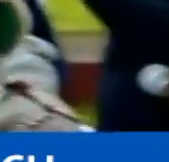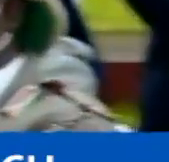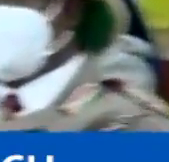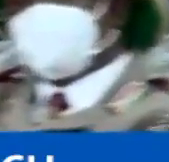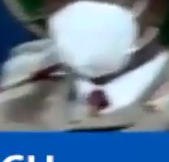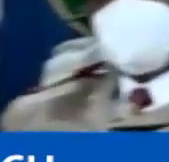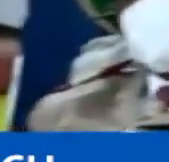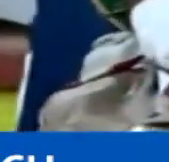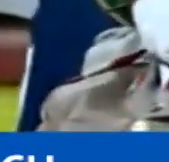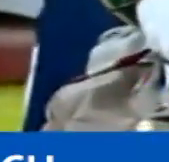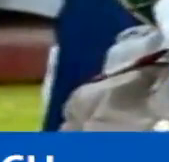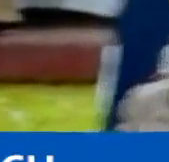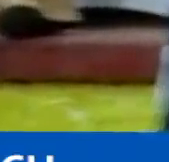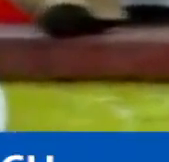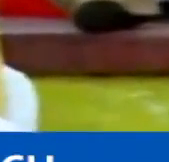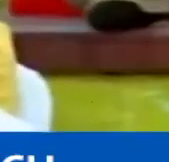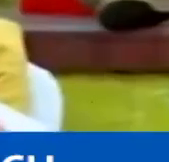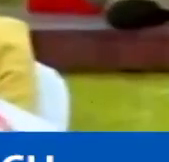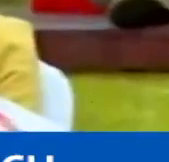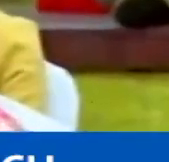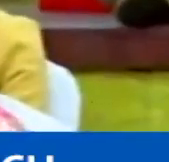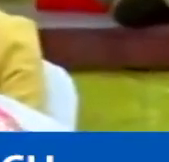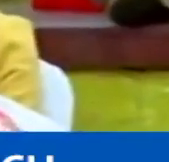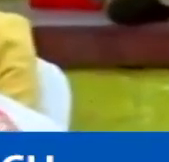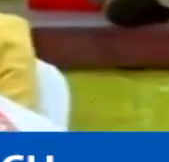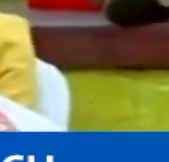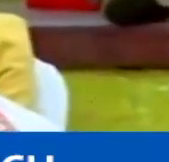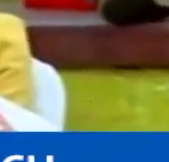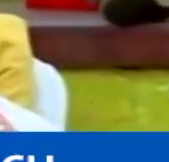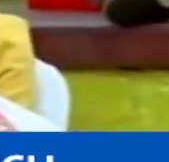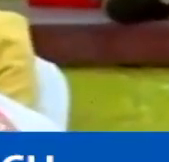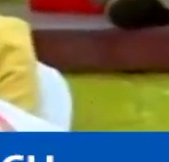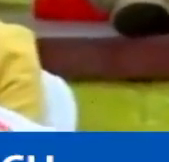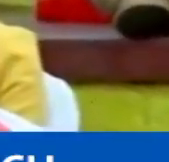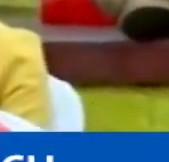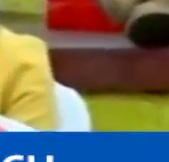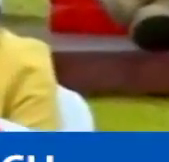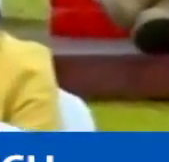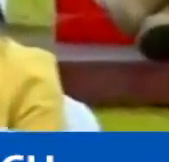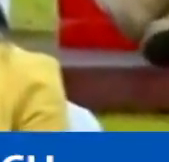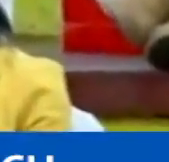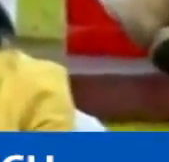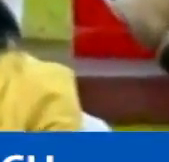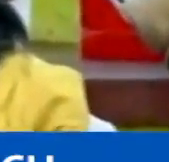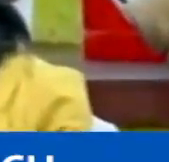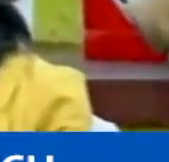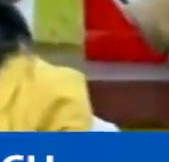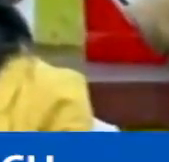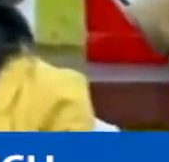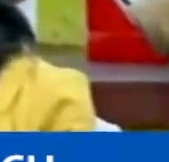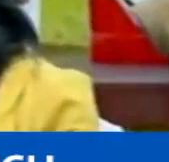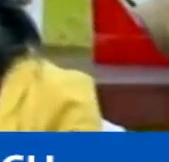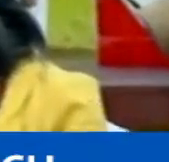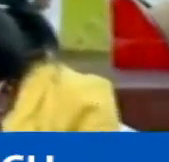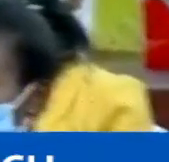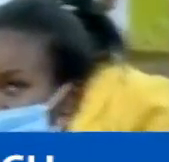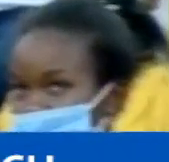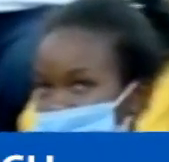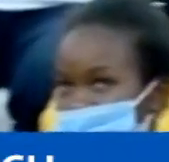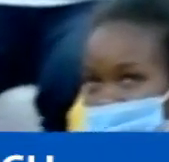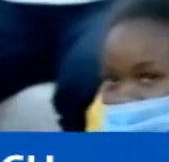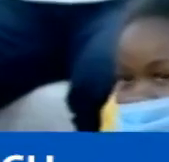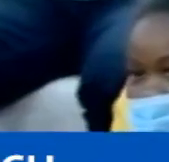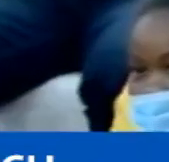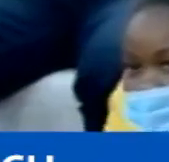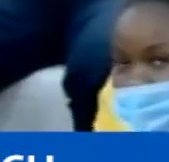interested in youth involvement in leadership in all the ranks. My question today comes to you in a special